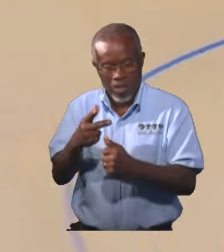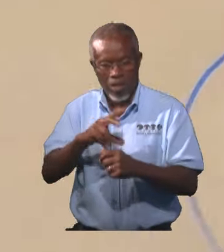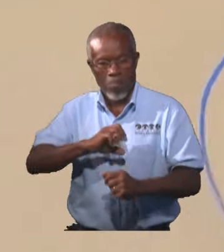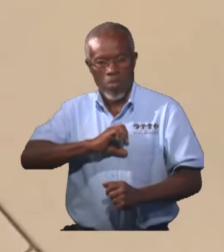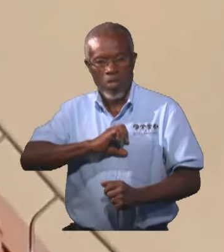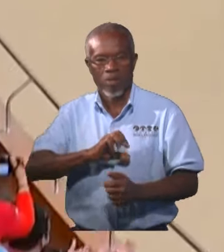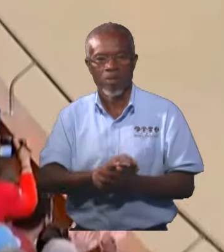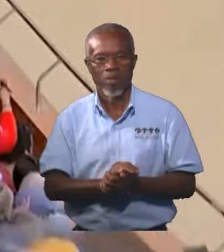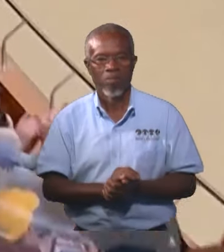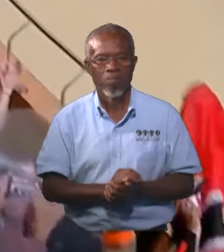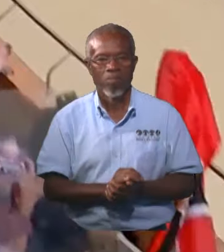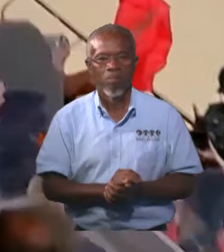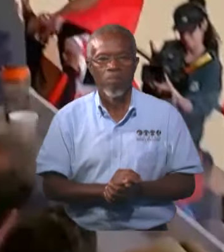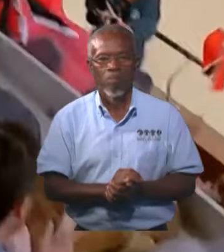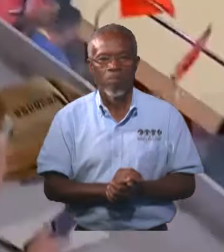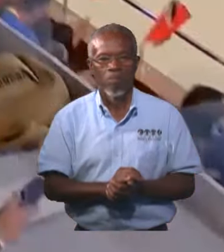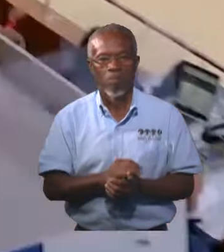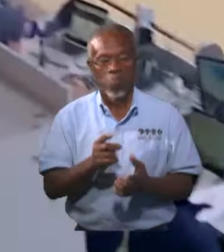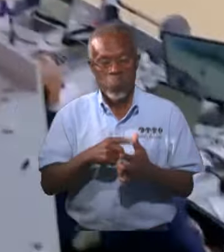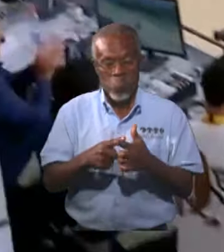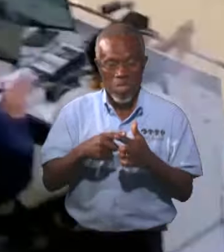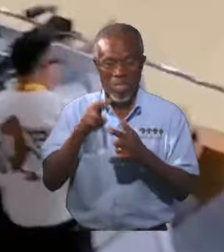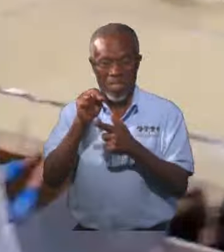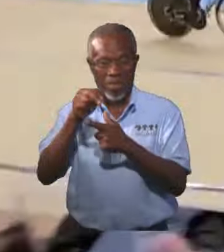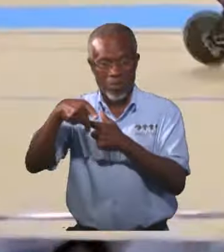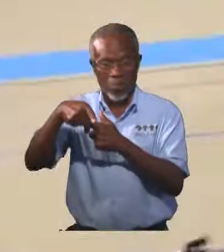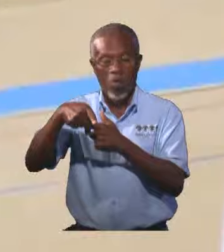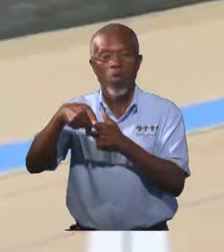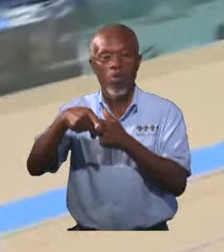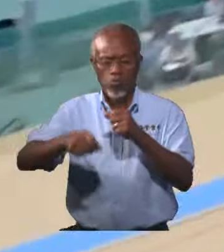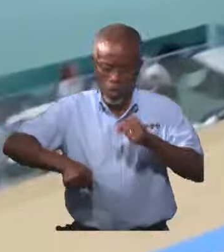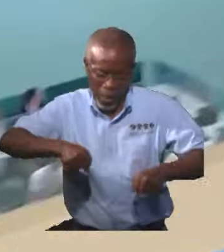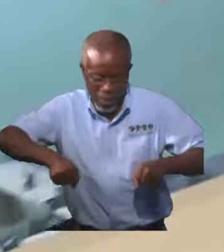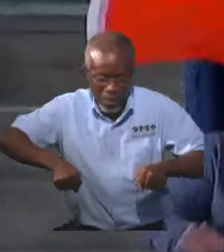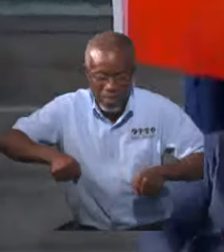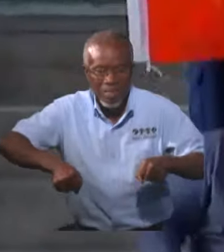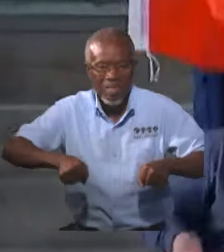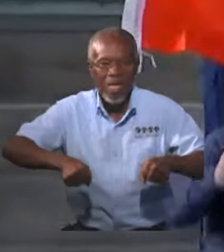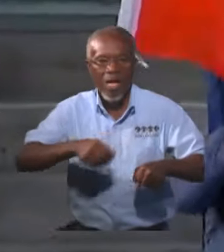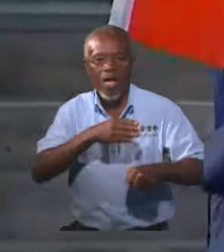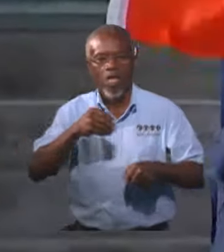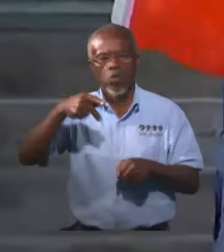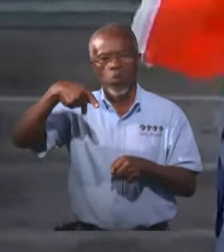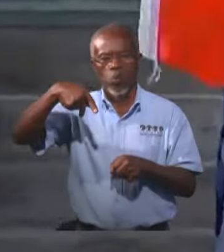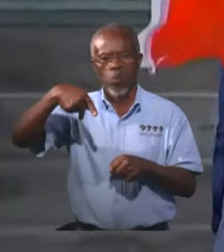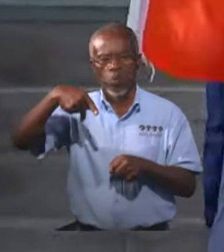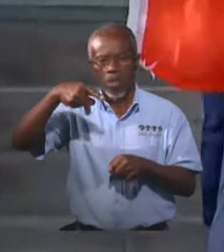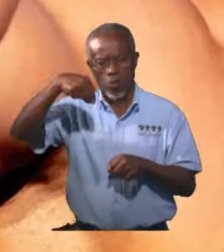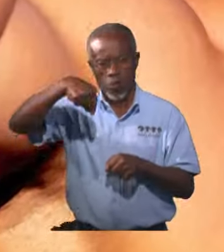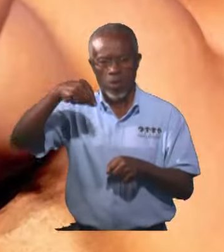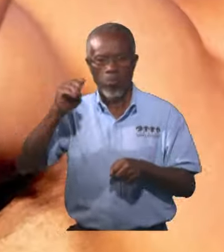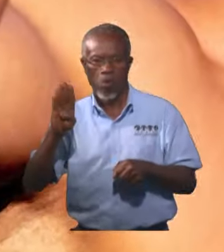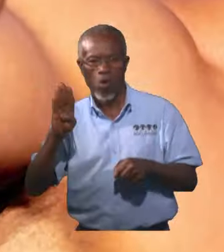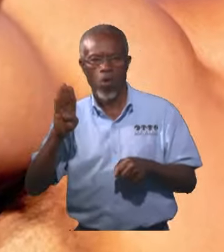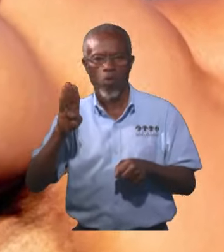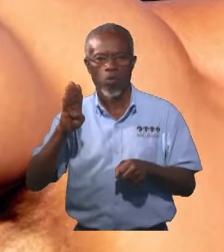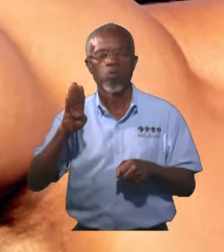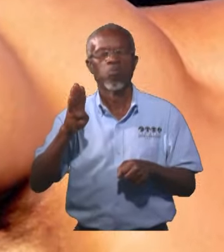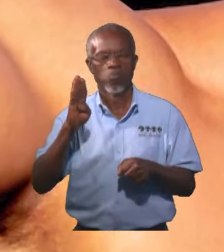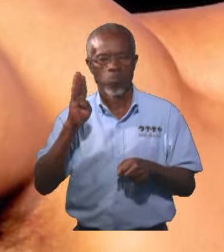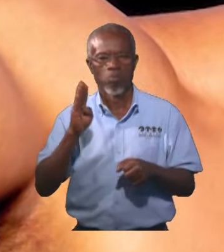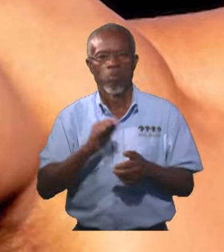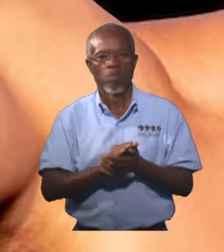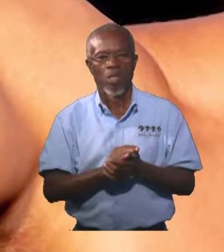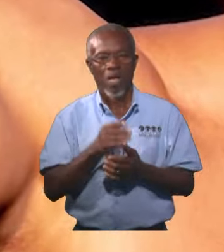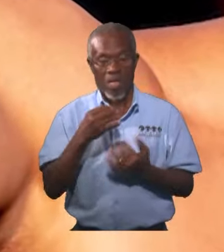The cycle track will see Nicholas Paul and Kwesi Brown carry the hopes of TNT, while in the pool,